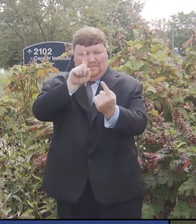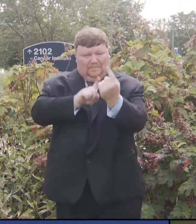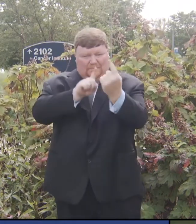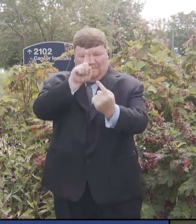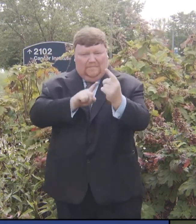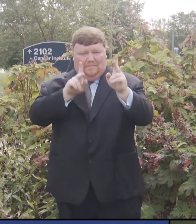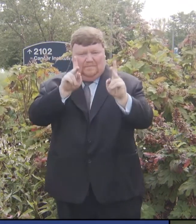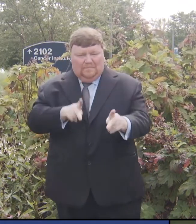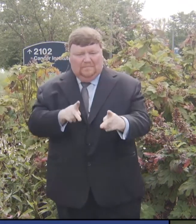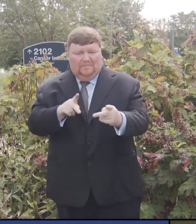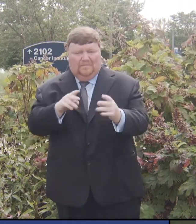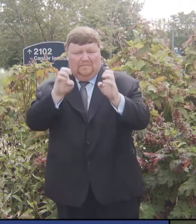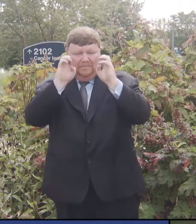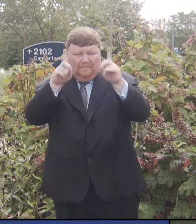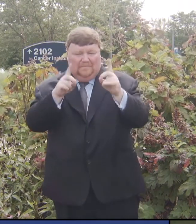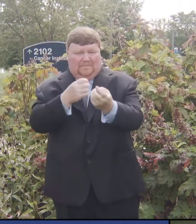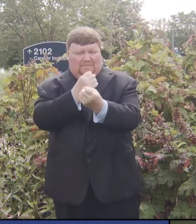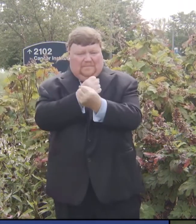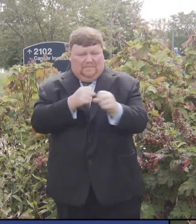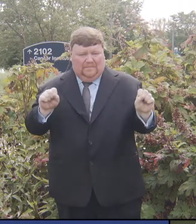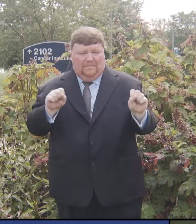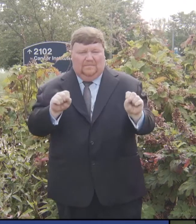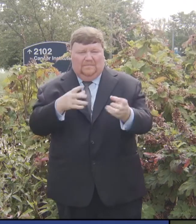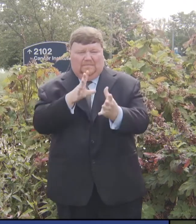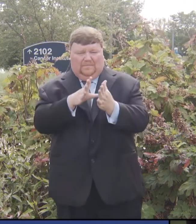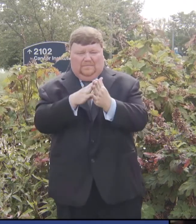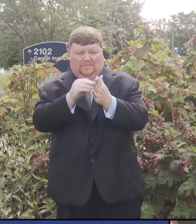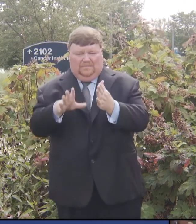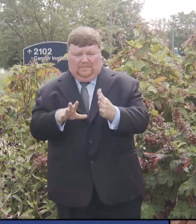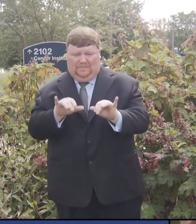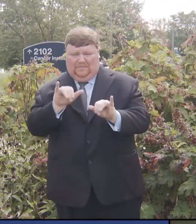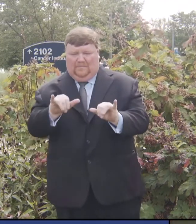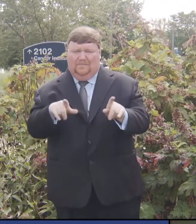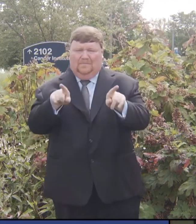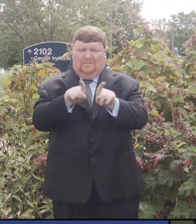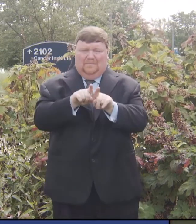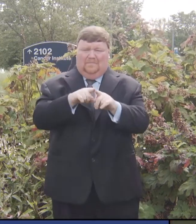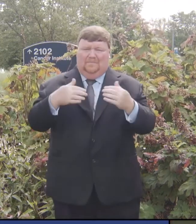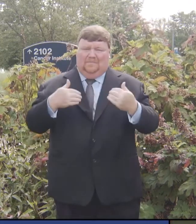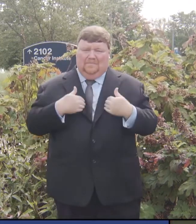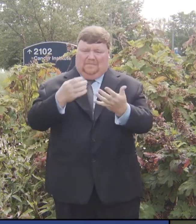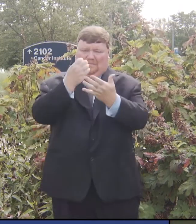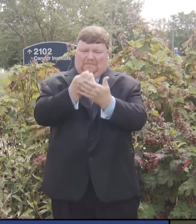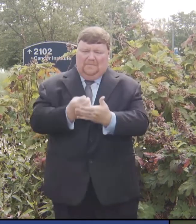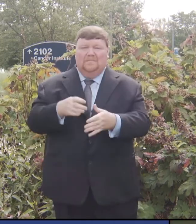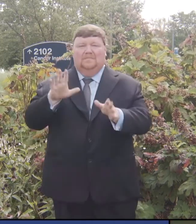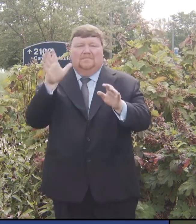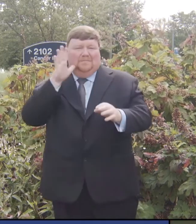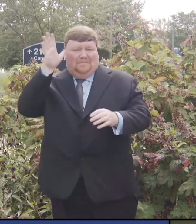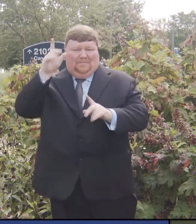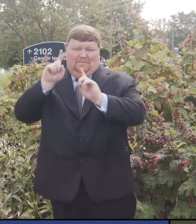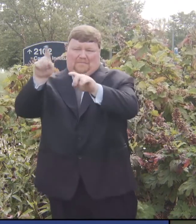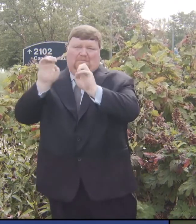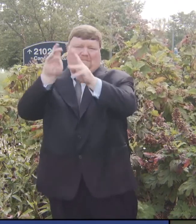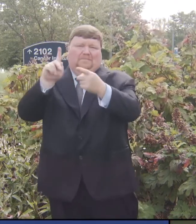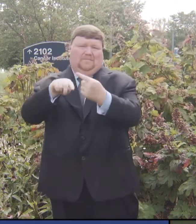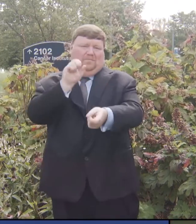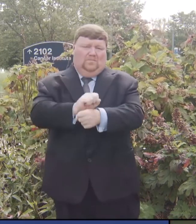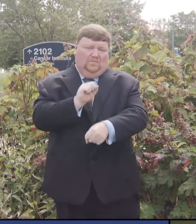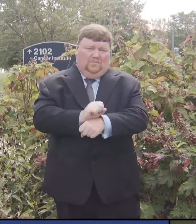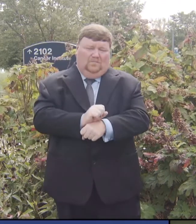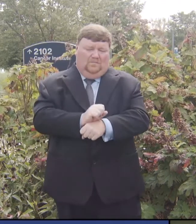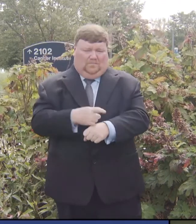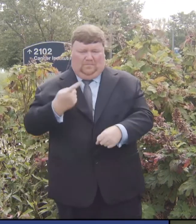education that is safe and can remain for students, and then also allow our economy to recover and have the parents going to work. So